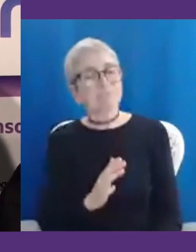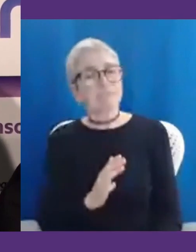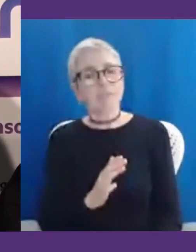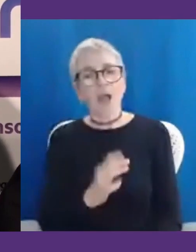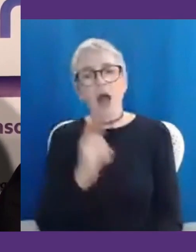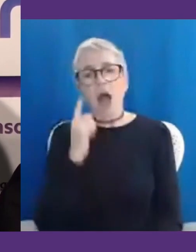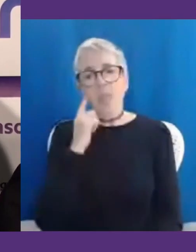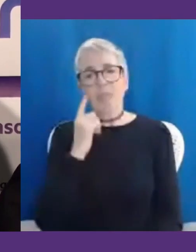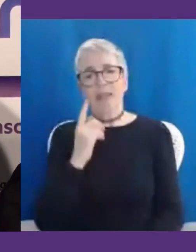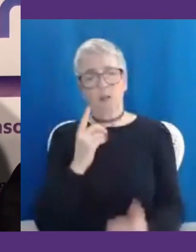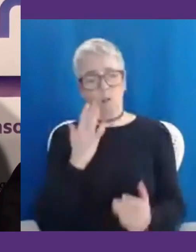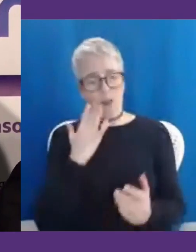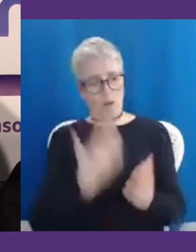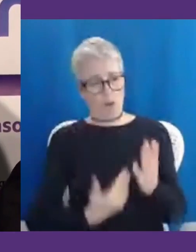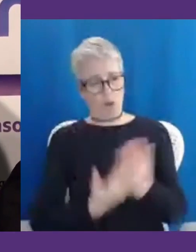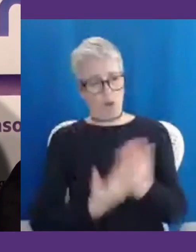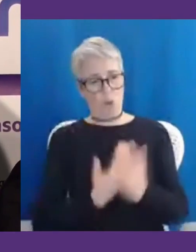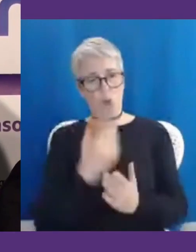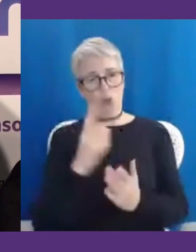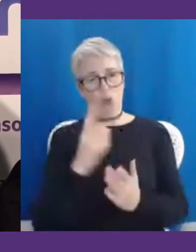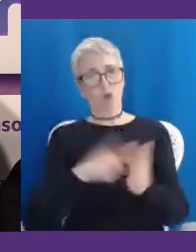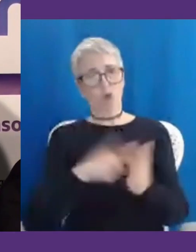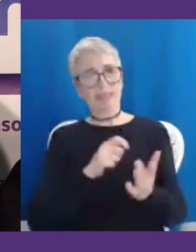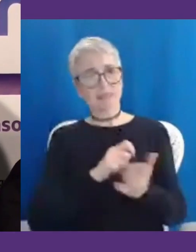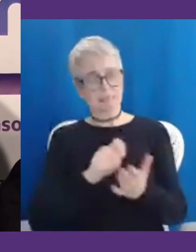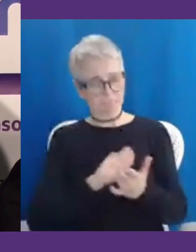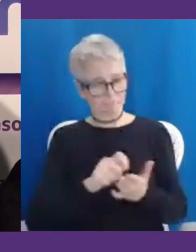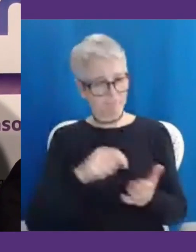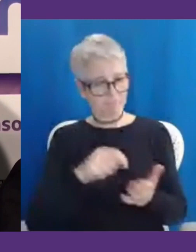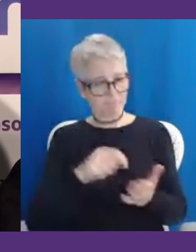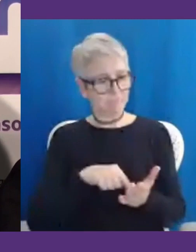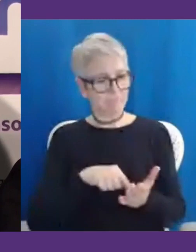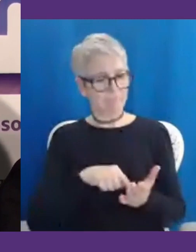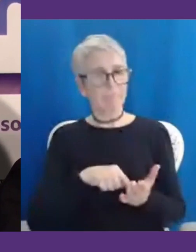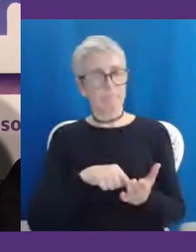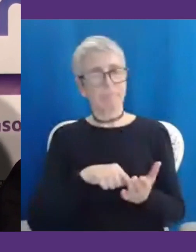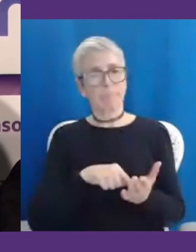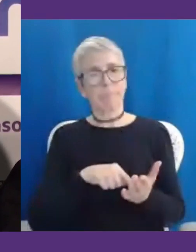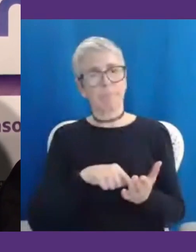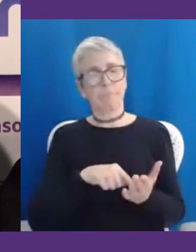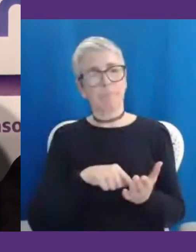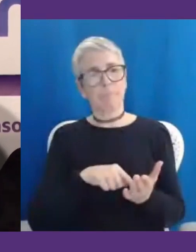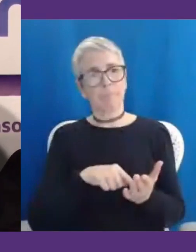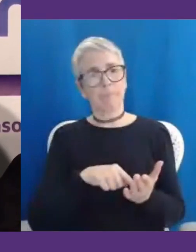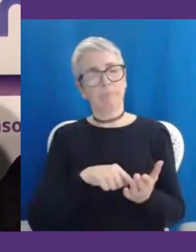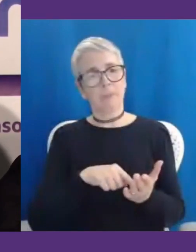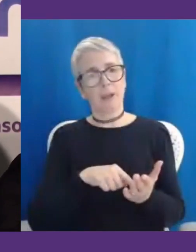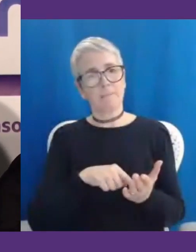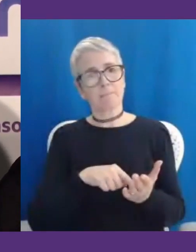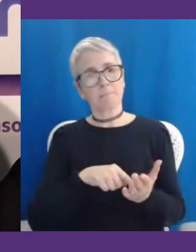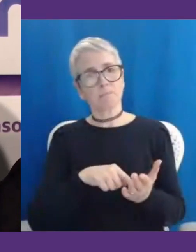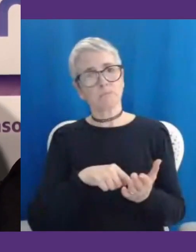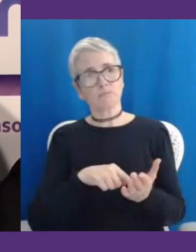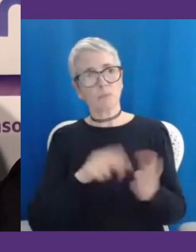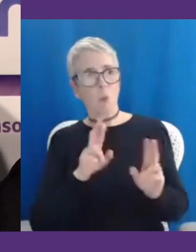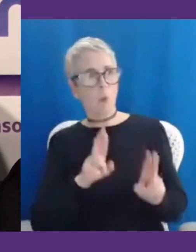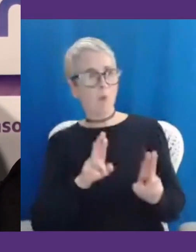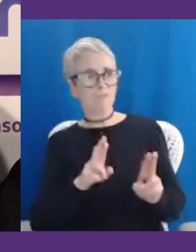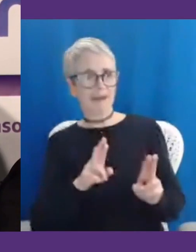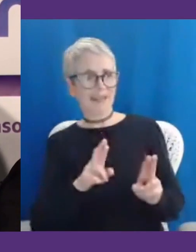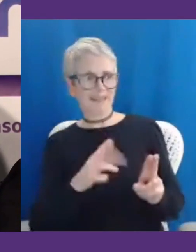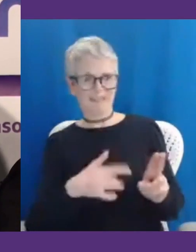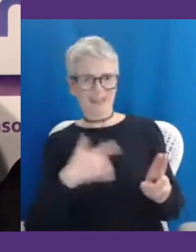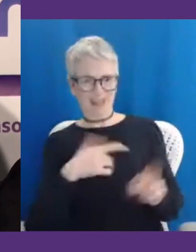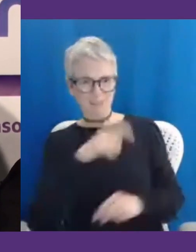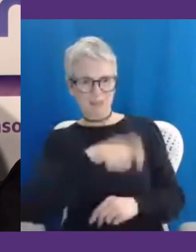going to be left behind if you're not on board and you're not doing this, because people will just speak to themselves on social media. Yeah. So, yeah,